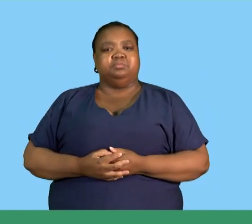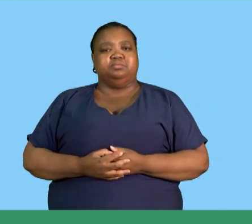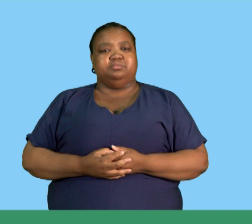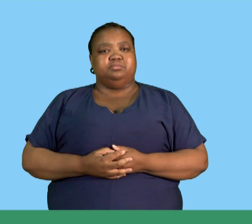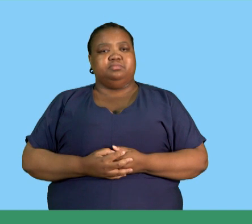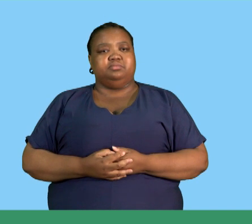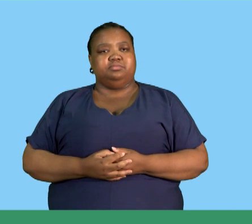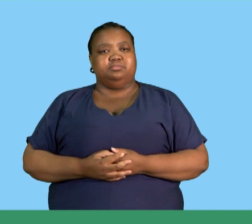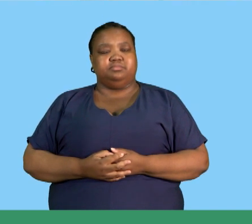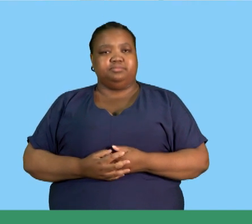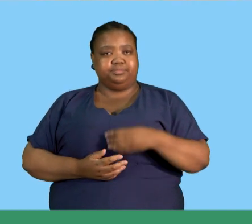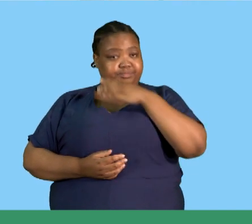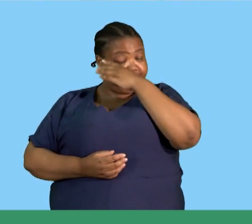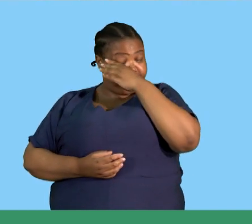thing.